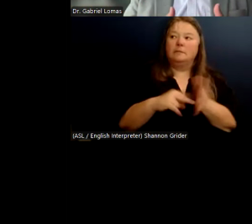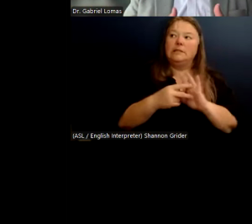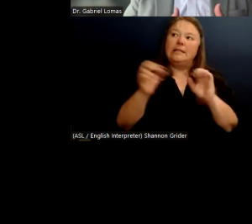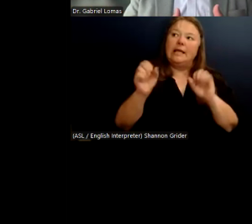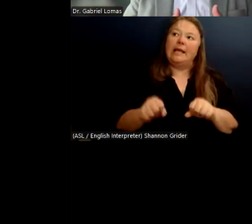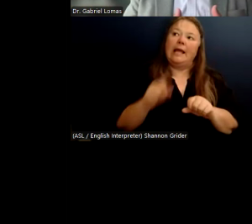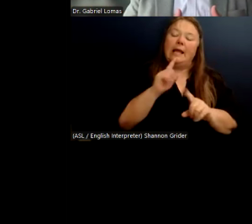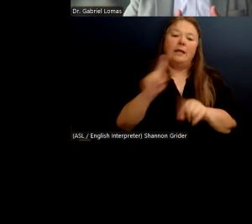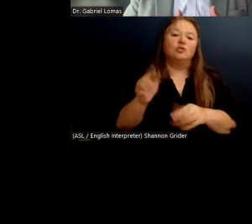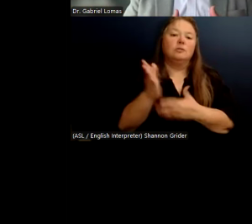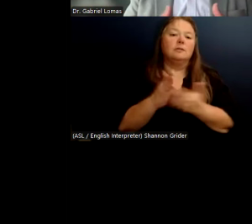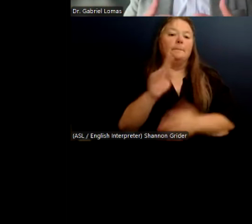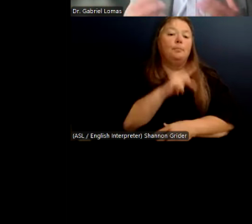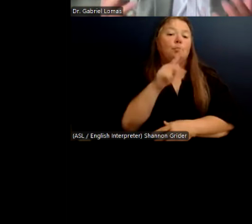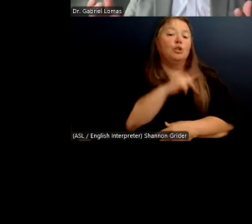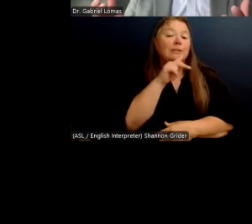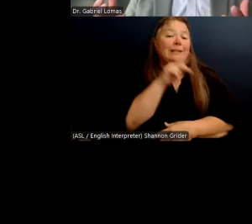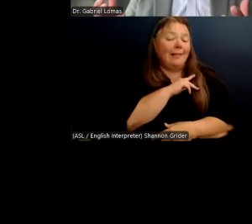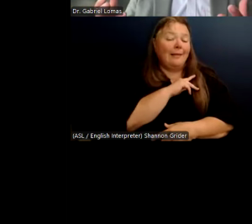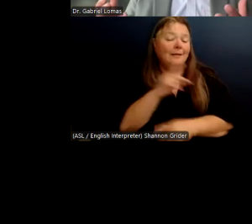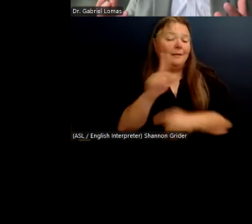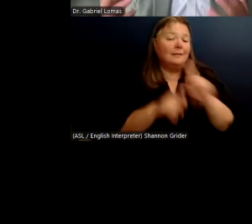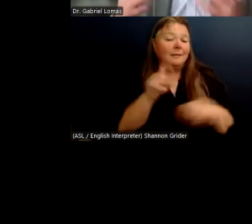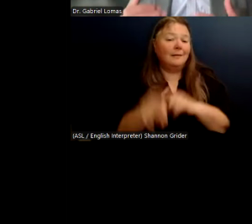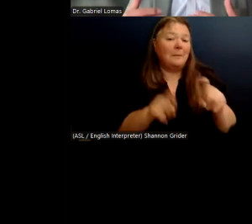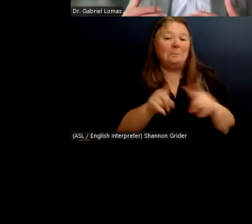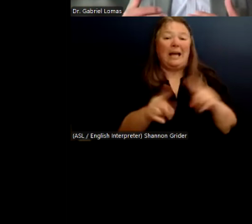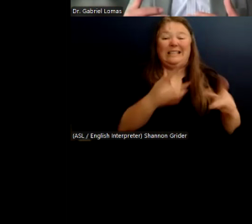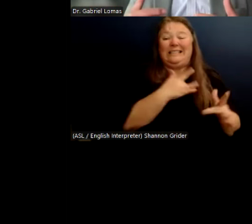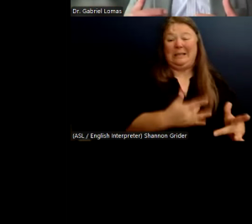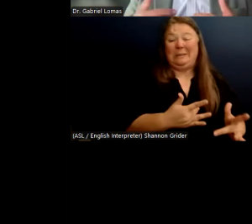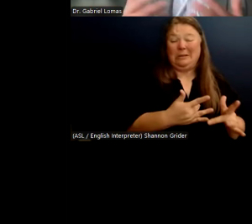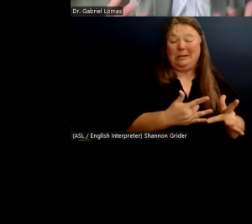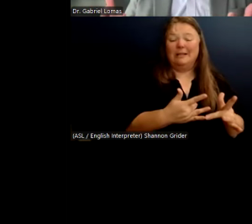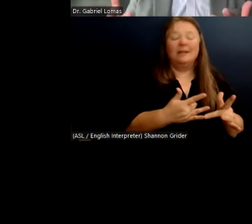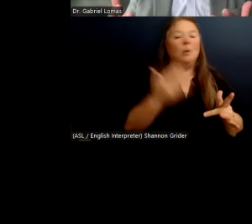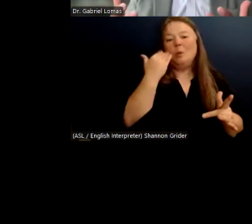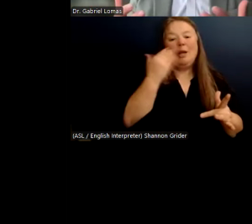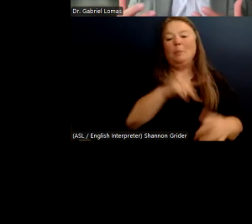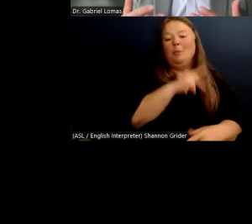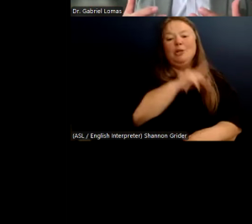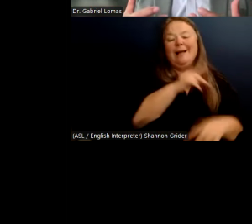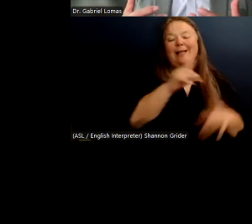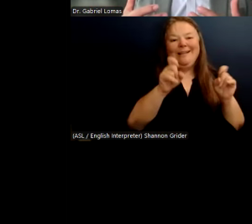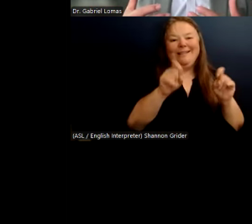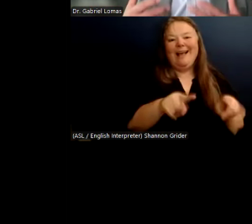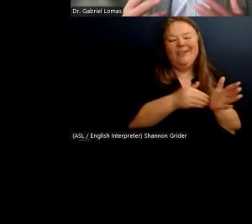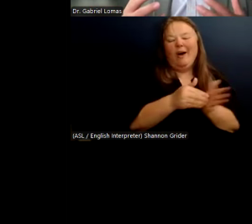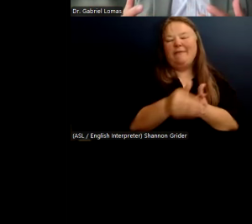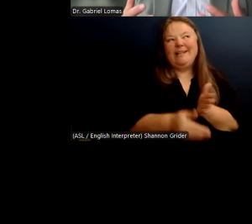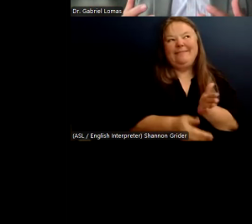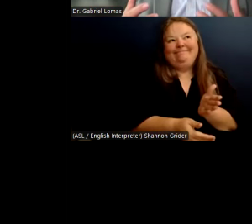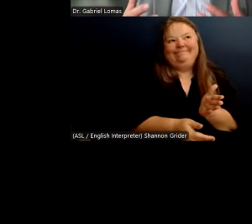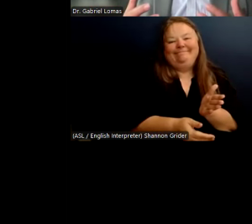personality tests that we administer in the field, but in general, those of us who work in the field know that personality tests are often